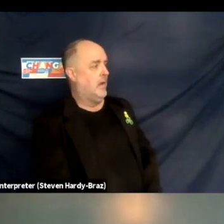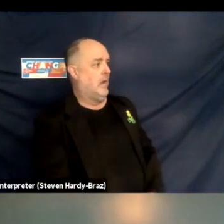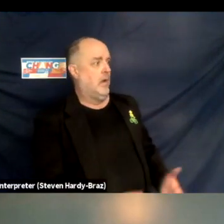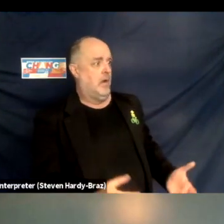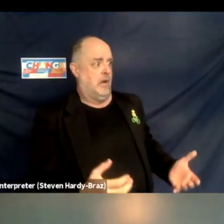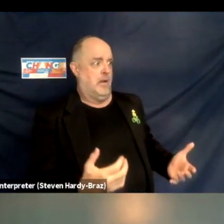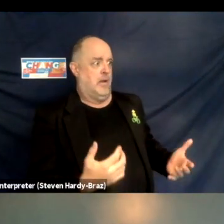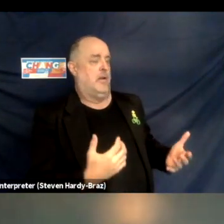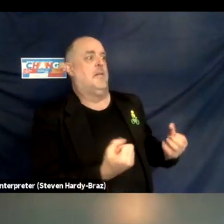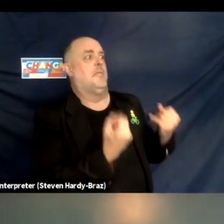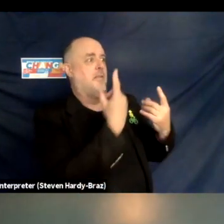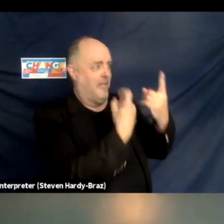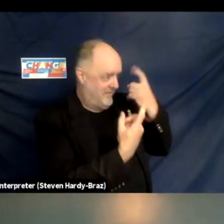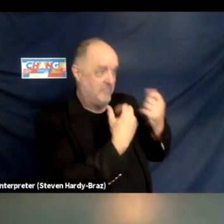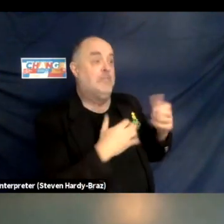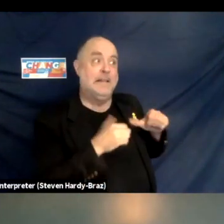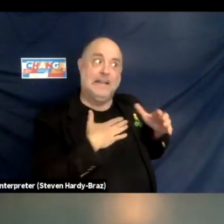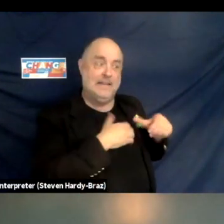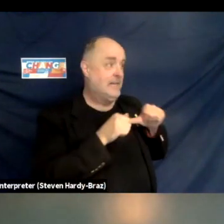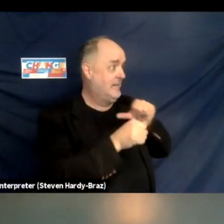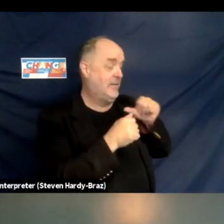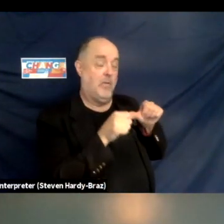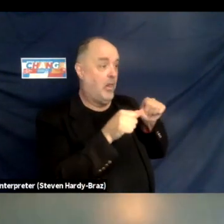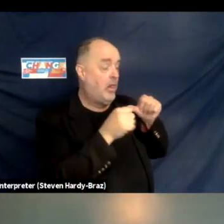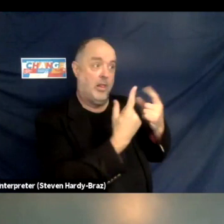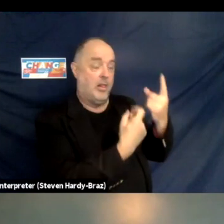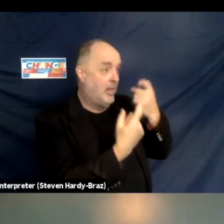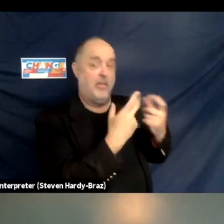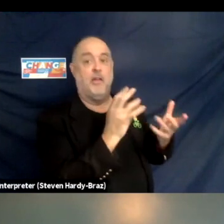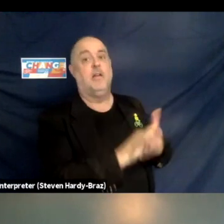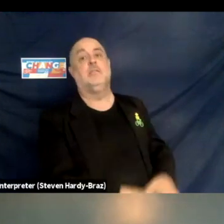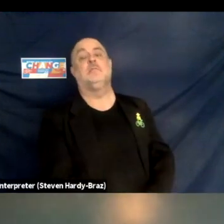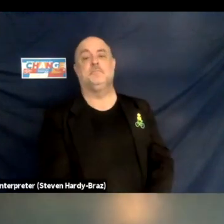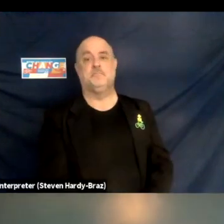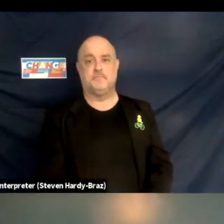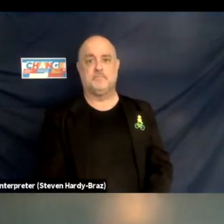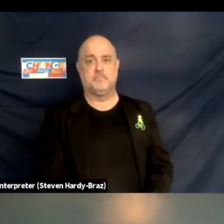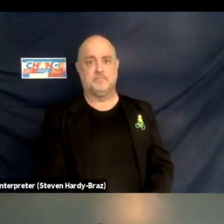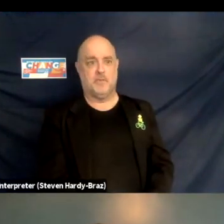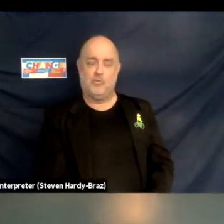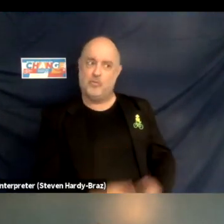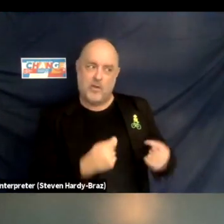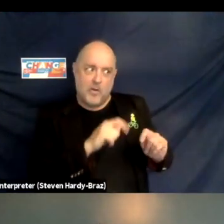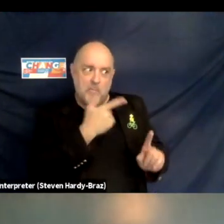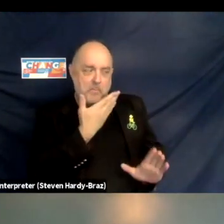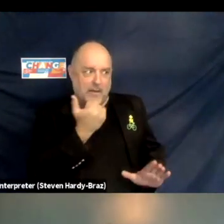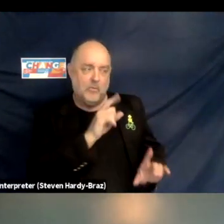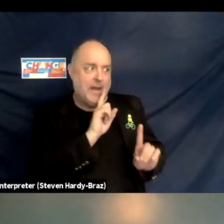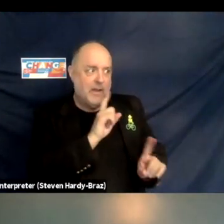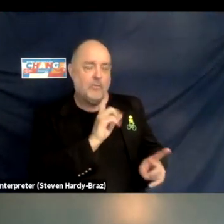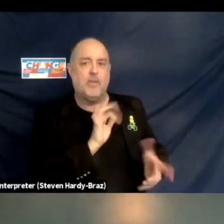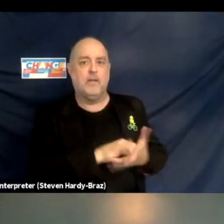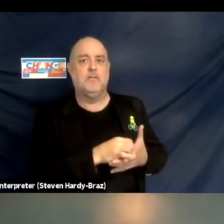receiving lots of questions, and I encourage people to continue typing your questions into the Q&A. We'll do our best to get to as many as possible in the